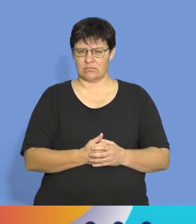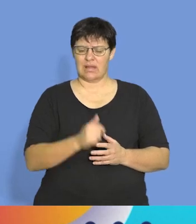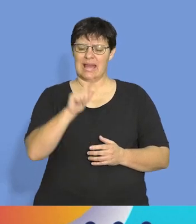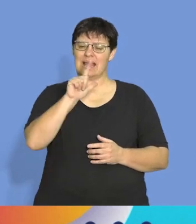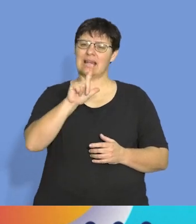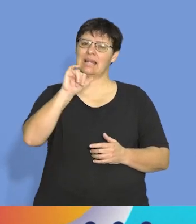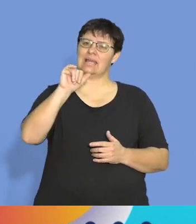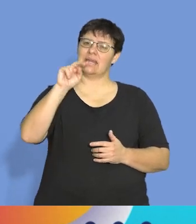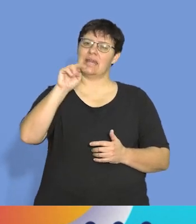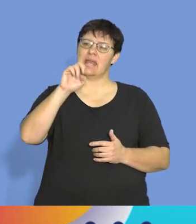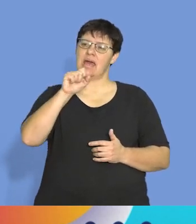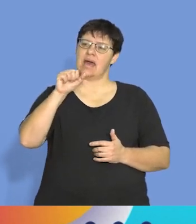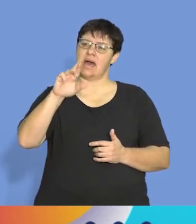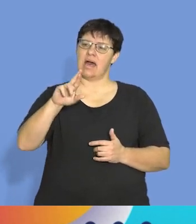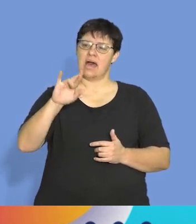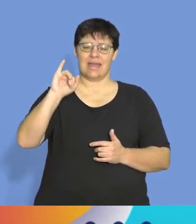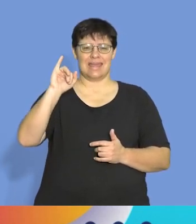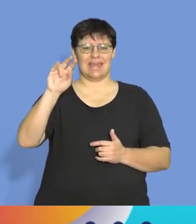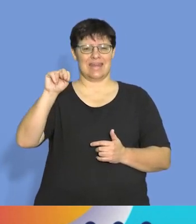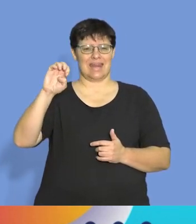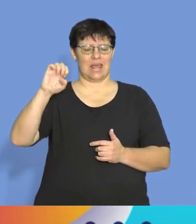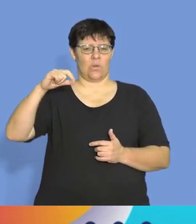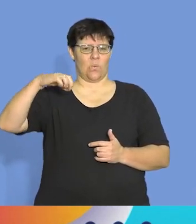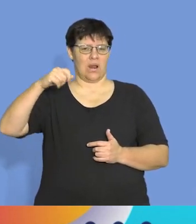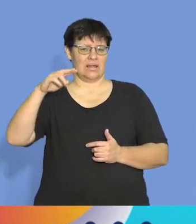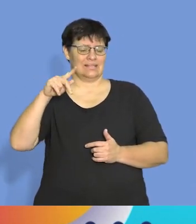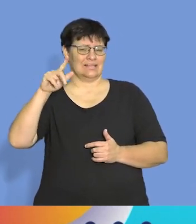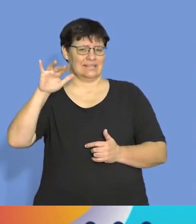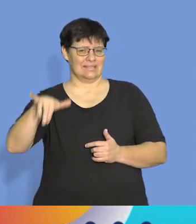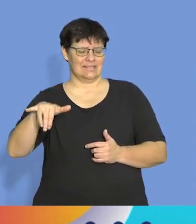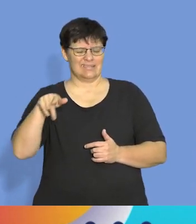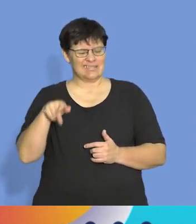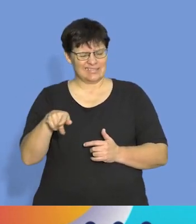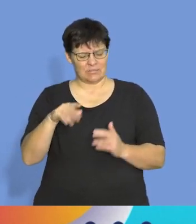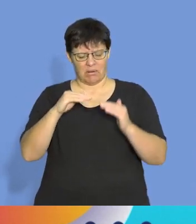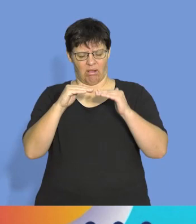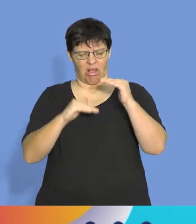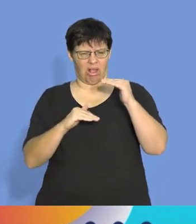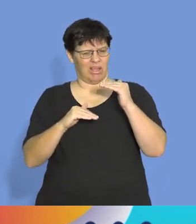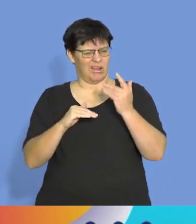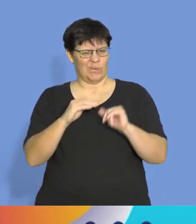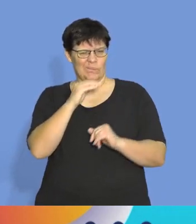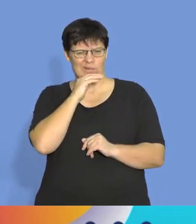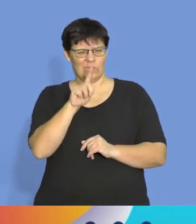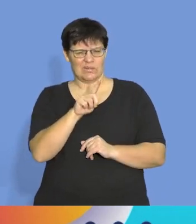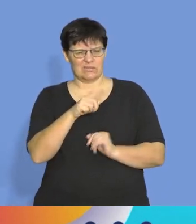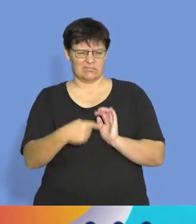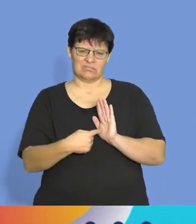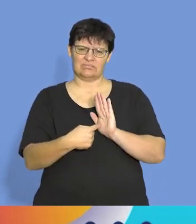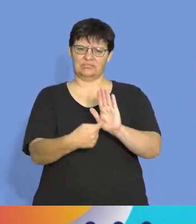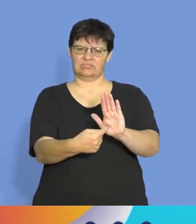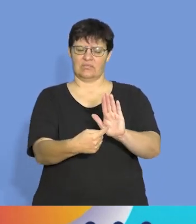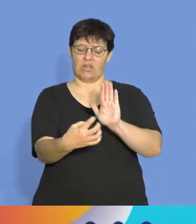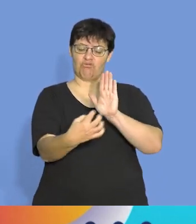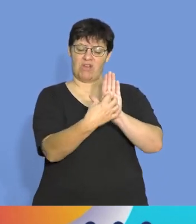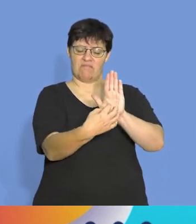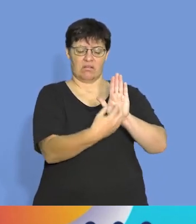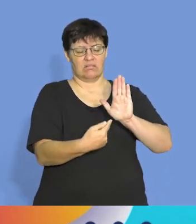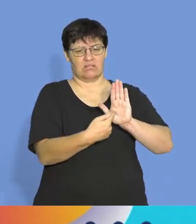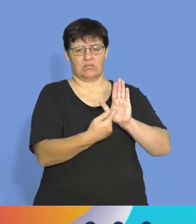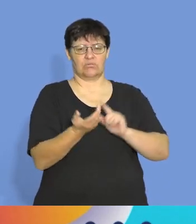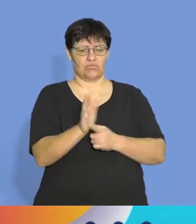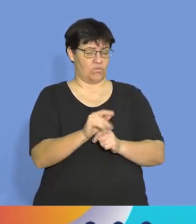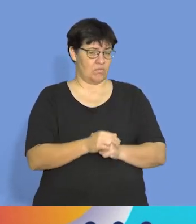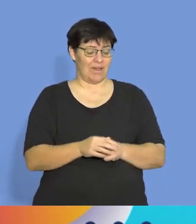linear inequality mean? On a number line, graphically, how do we look at those? Remember I said we will use